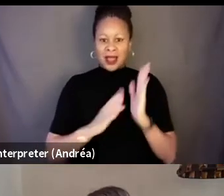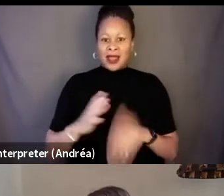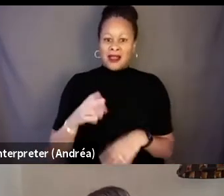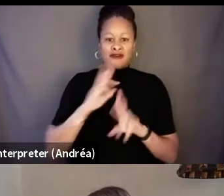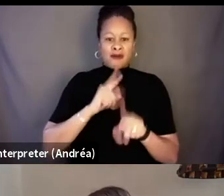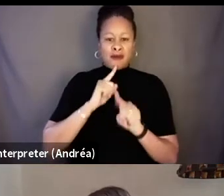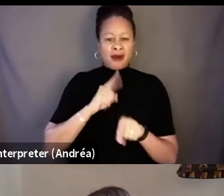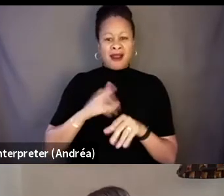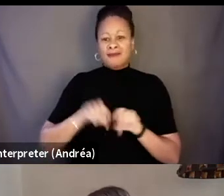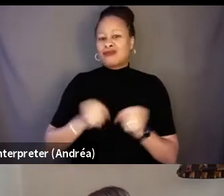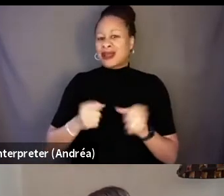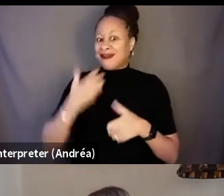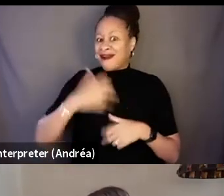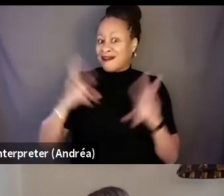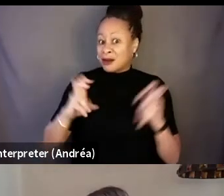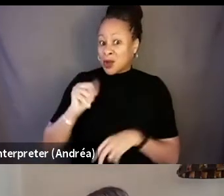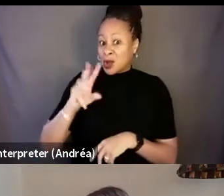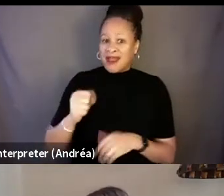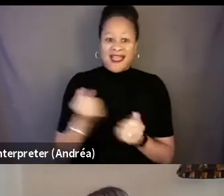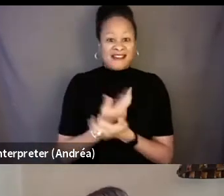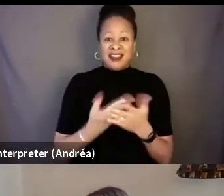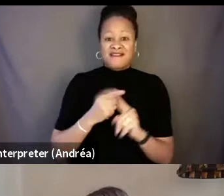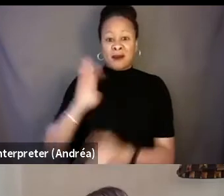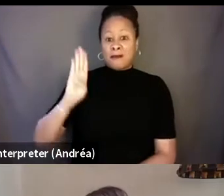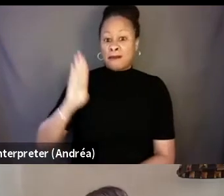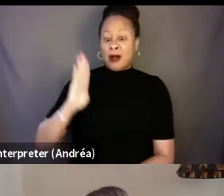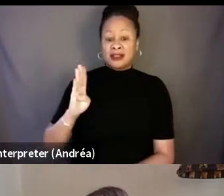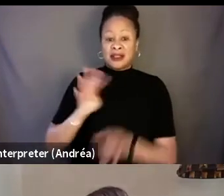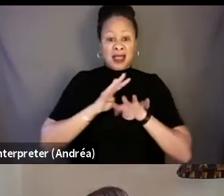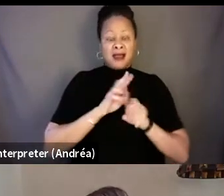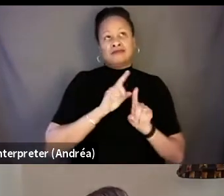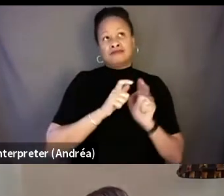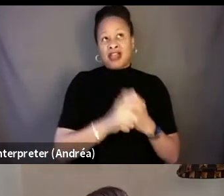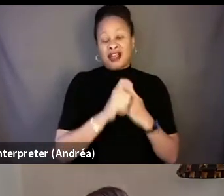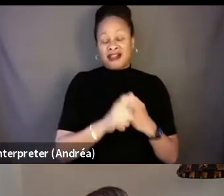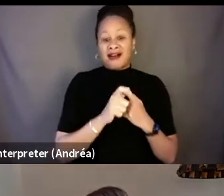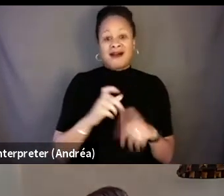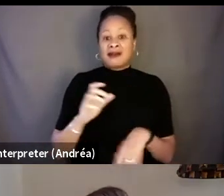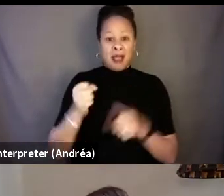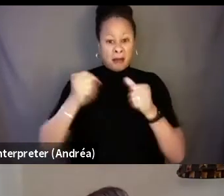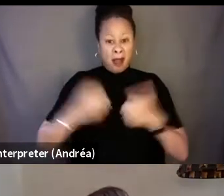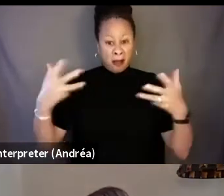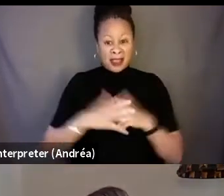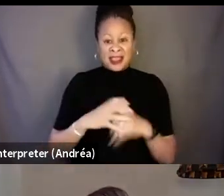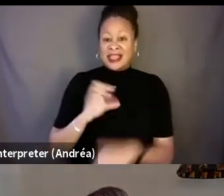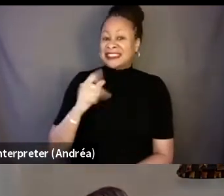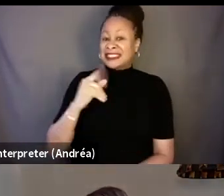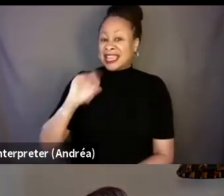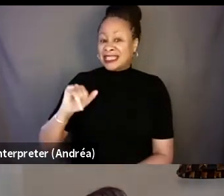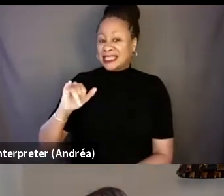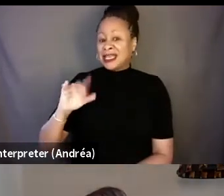news, covering everything from the Boston Marathon bombing to the Sandy Hook tragedy to the crisis